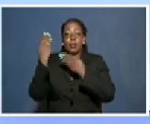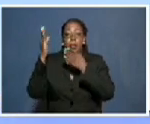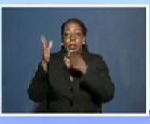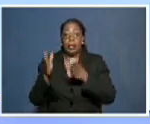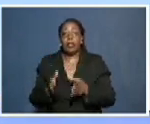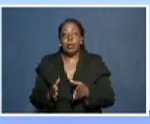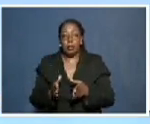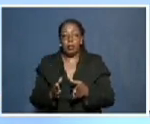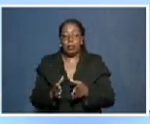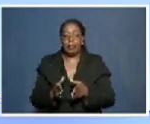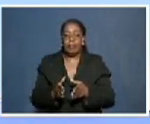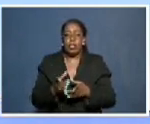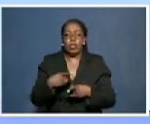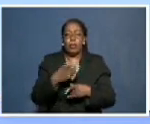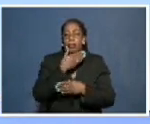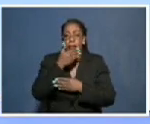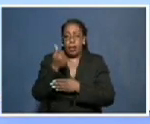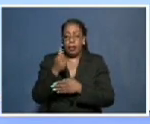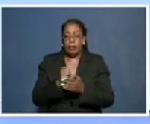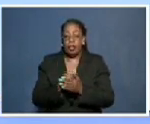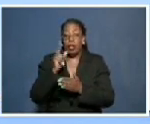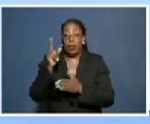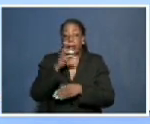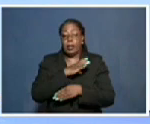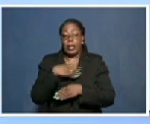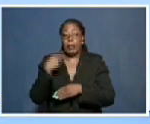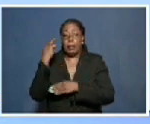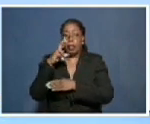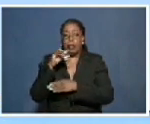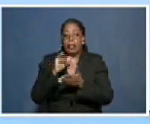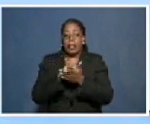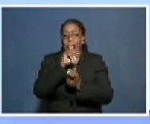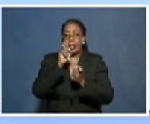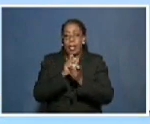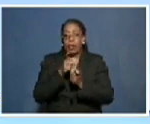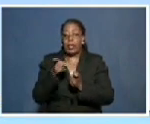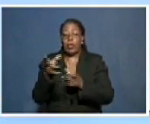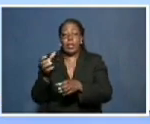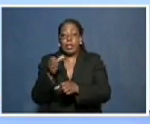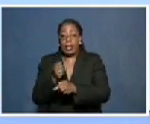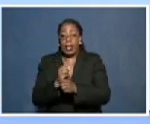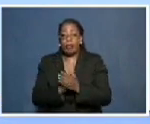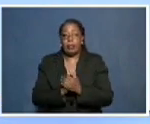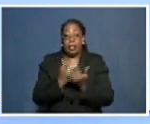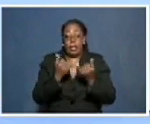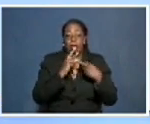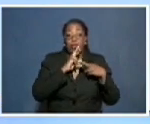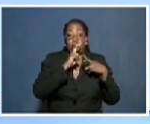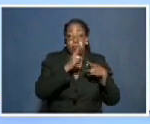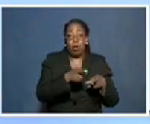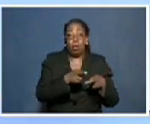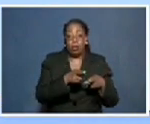Bahamians deserve better, and according to one cabinet minister, that's exactly what they will get. Triggering that response, the